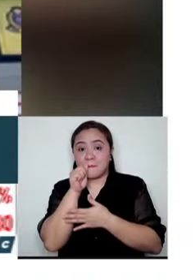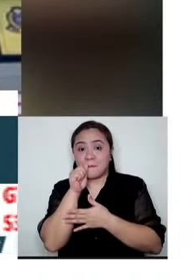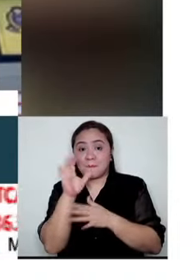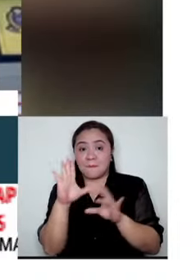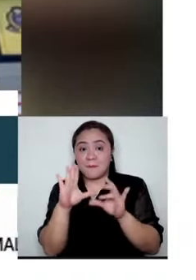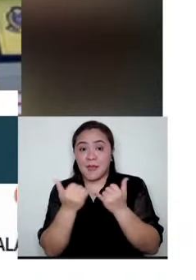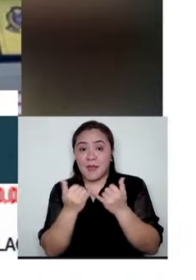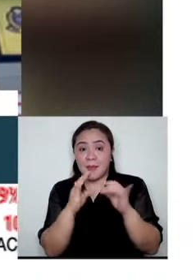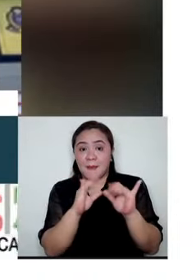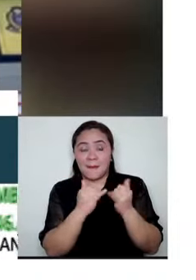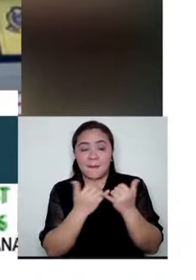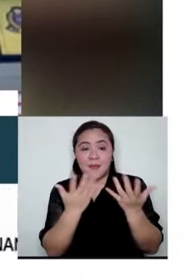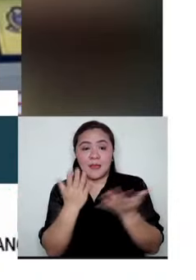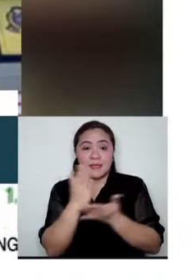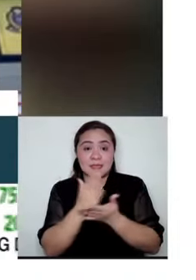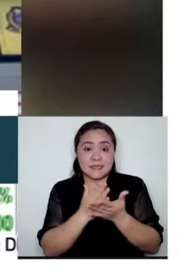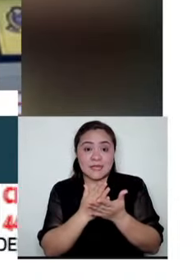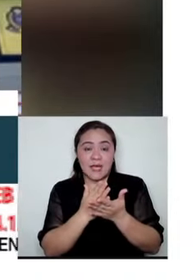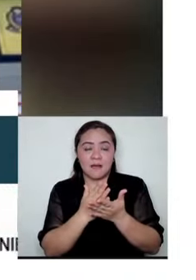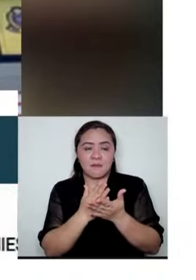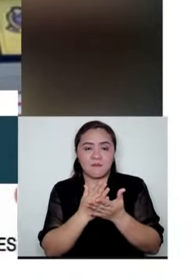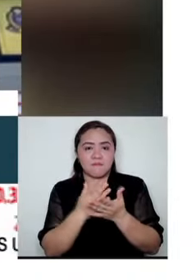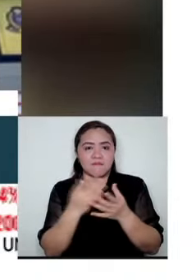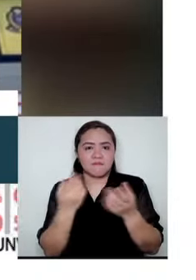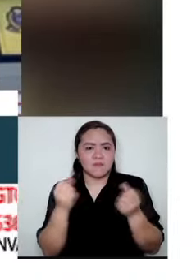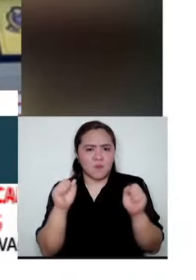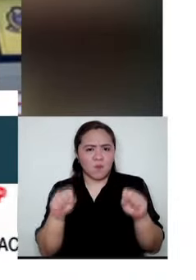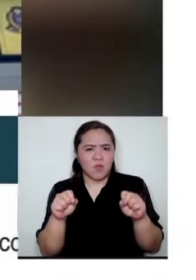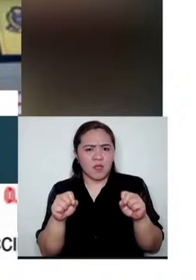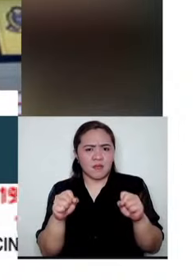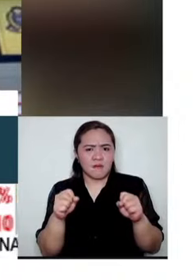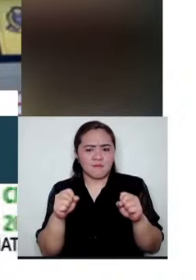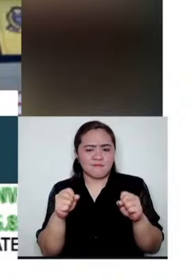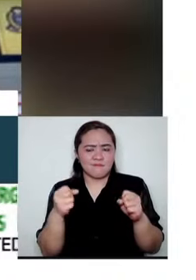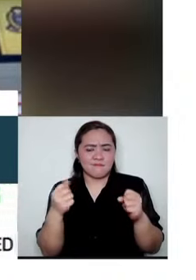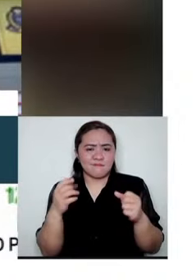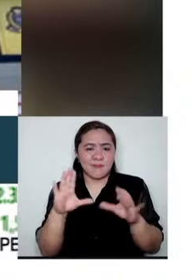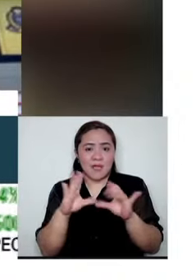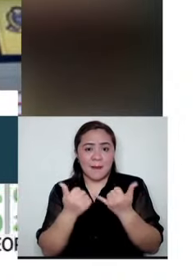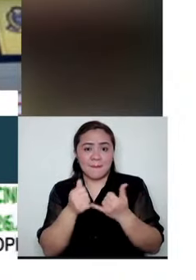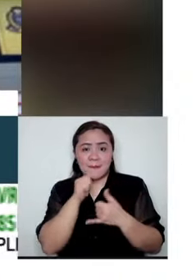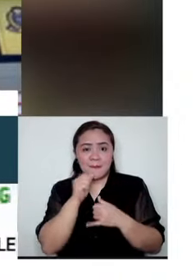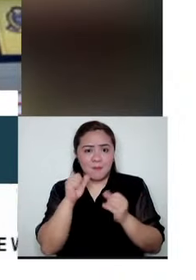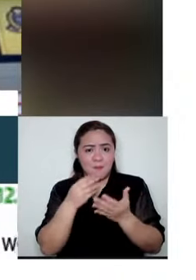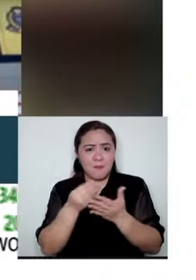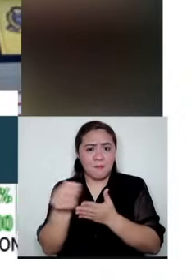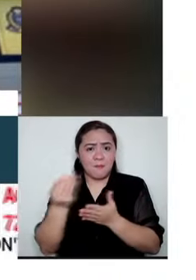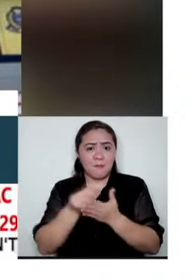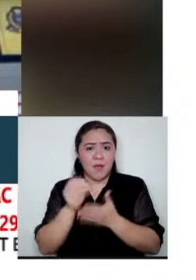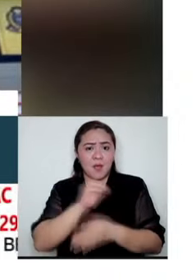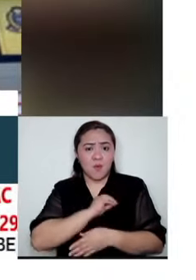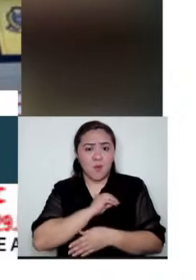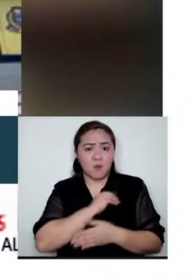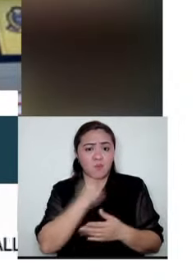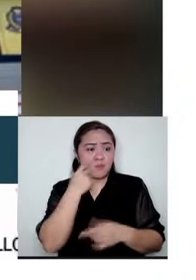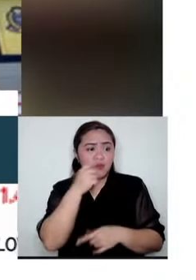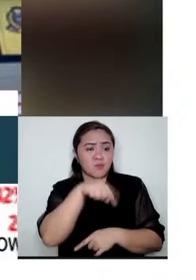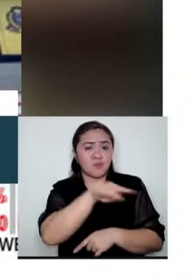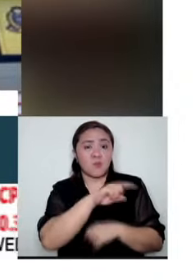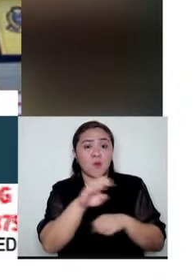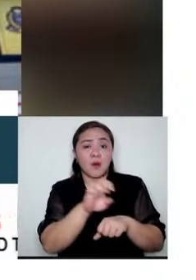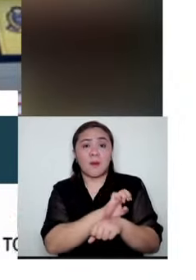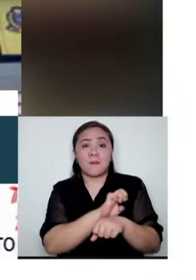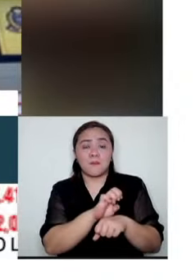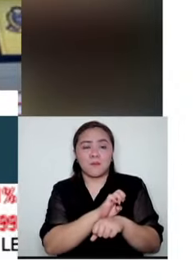with multinational link-ups can also purchase for their employees. So we open up the economies